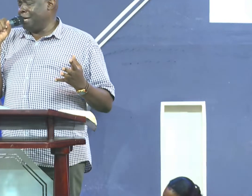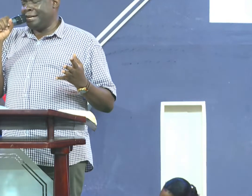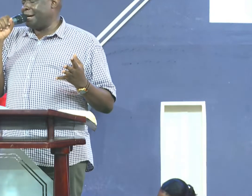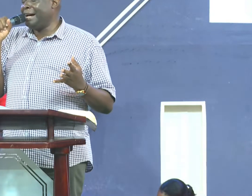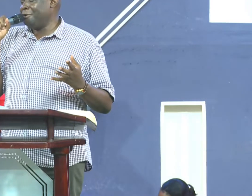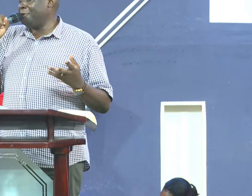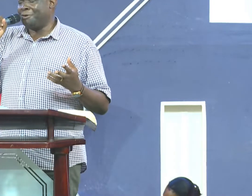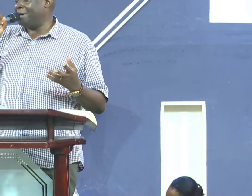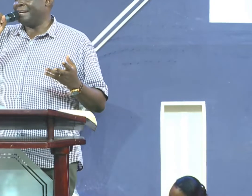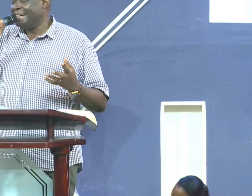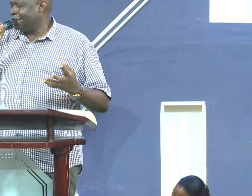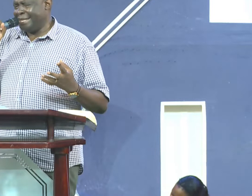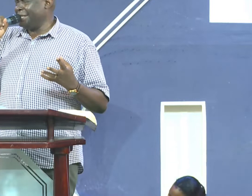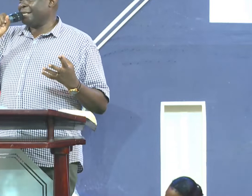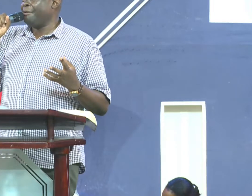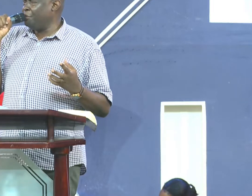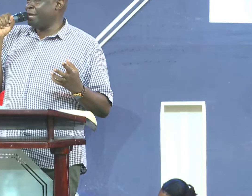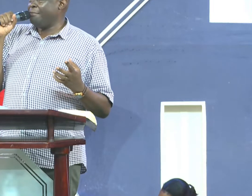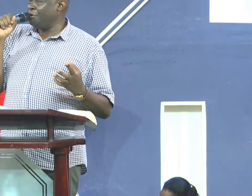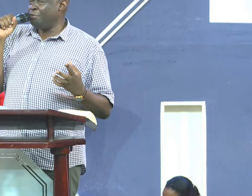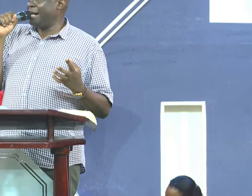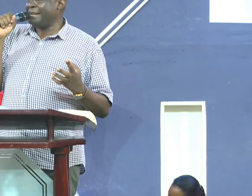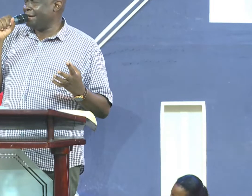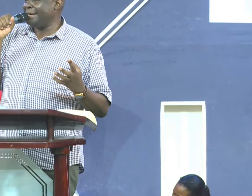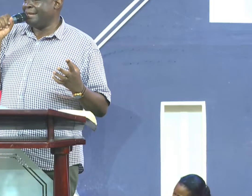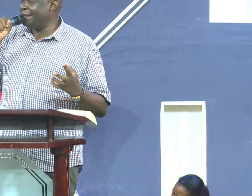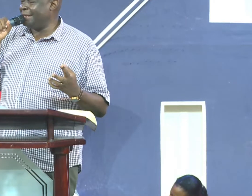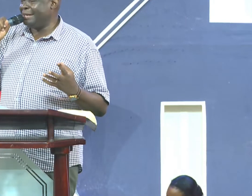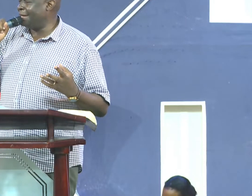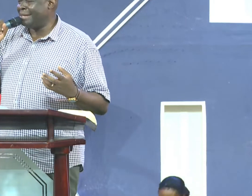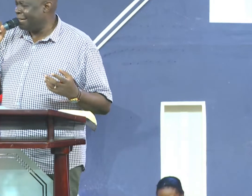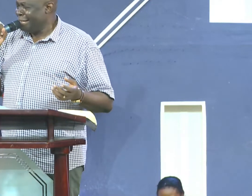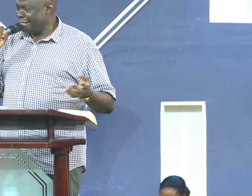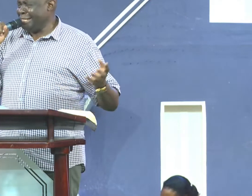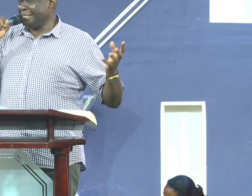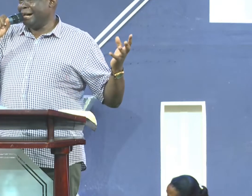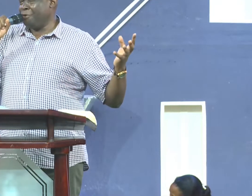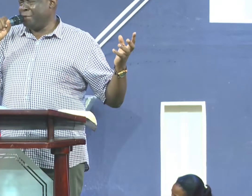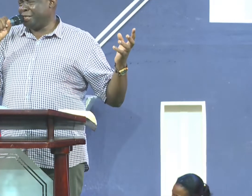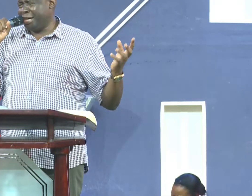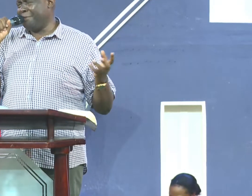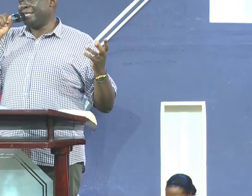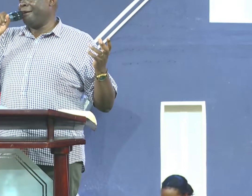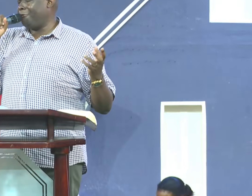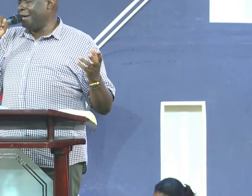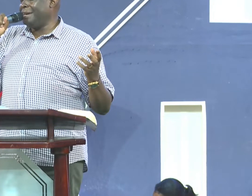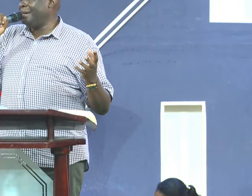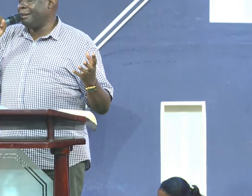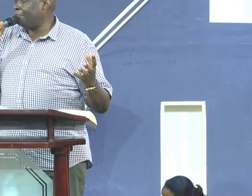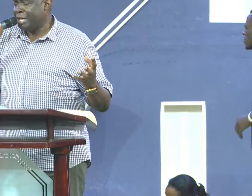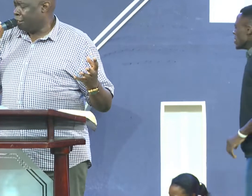Tambula mu yekaluyo, yetambula mu wange, yetamu mitima